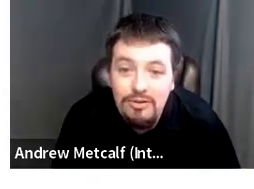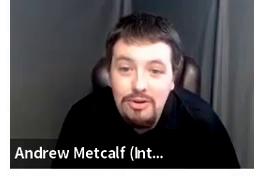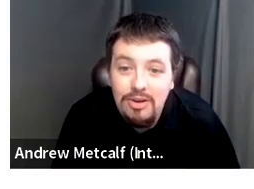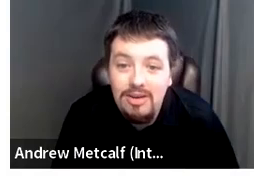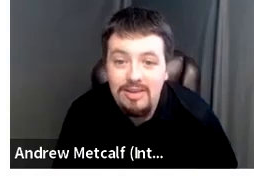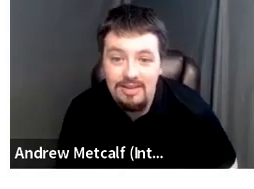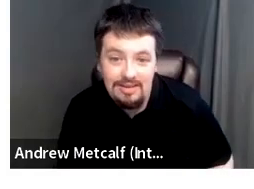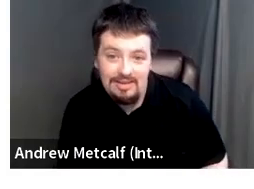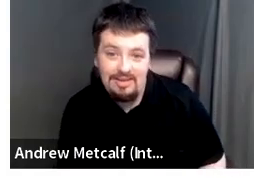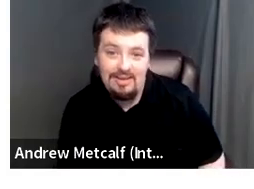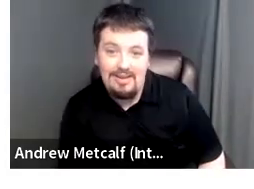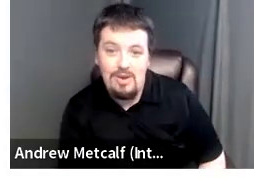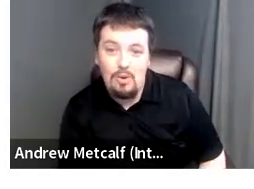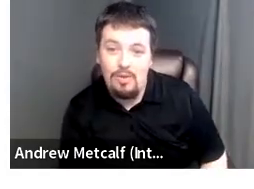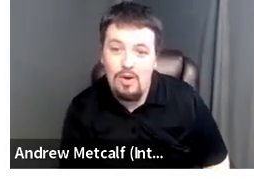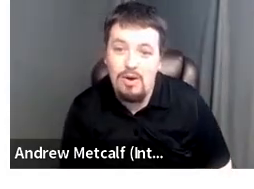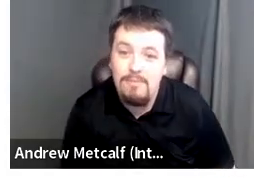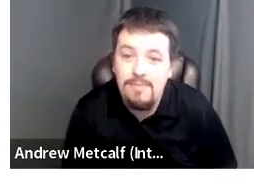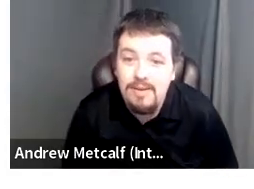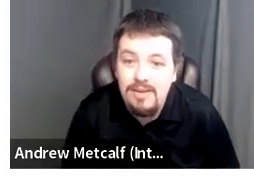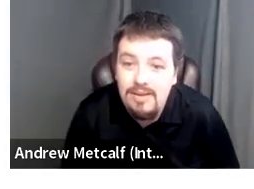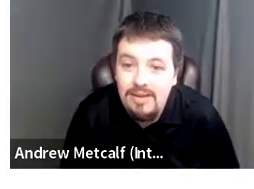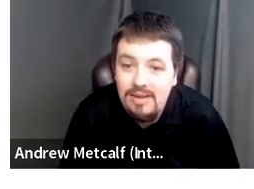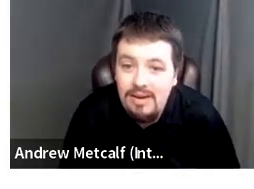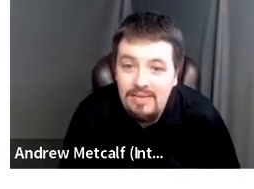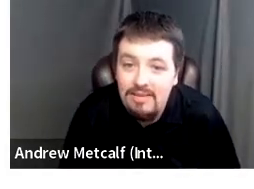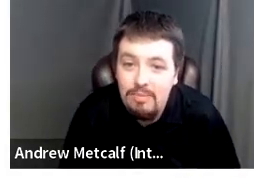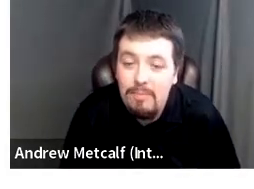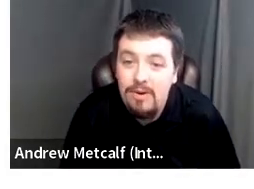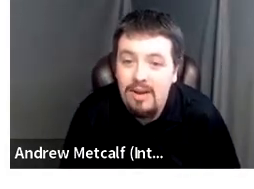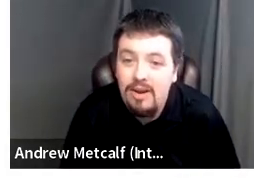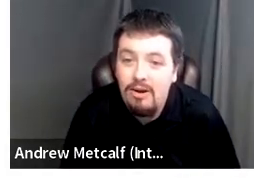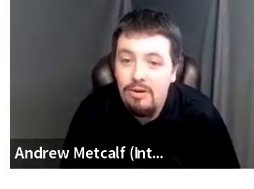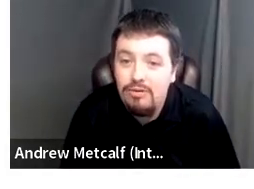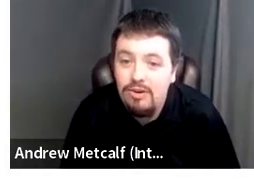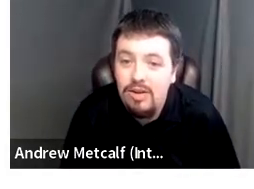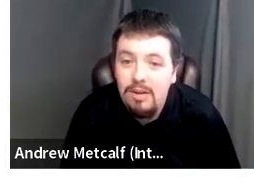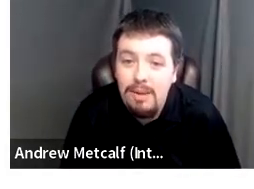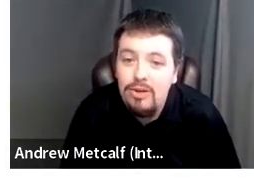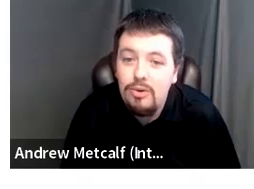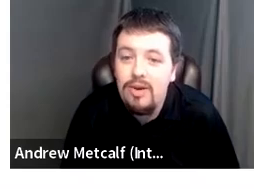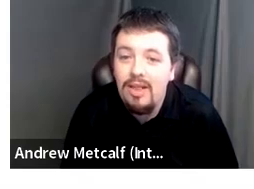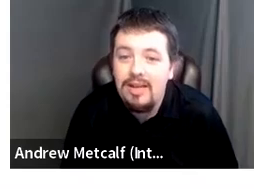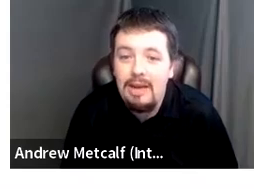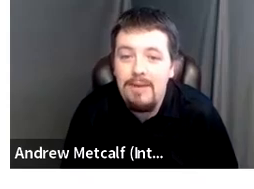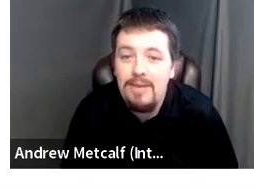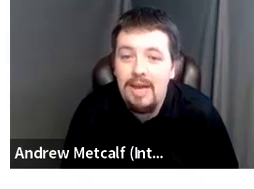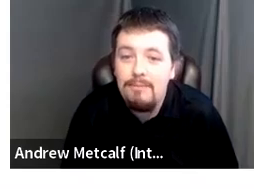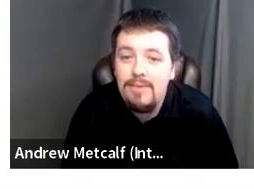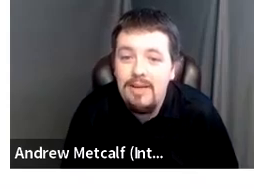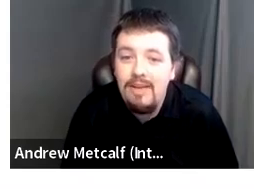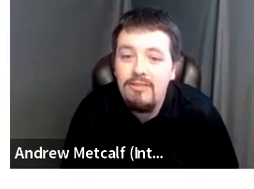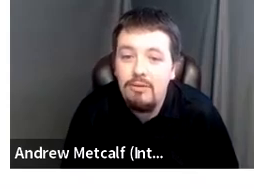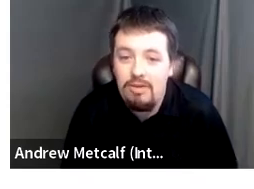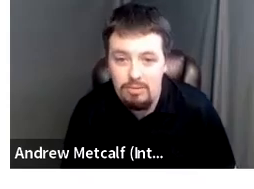me on the shoulder or on the arm. That's proper in our culture. Maybe 2 or 3, like tap, tap,